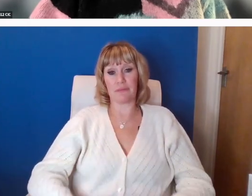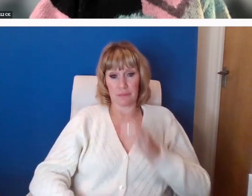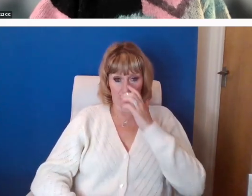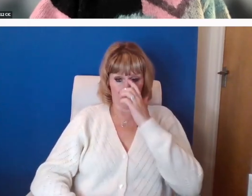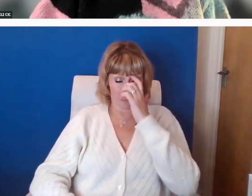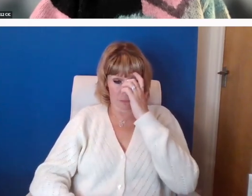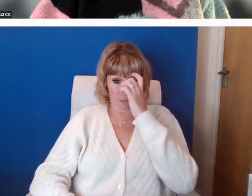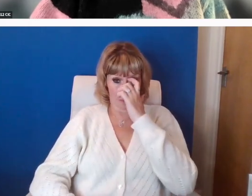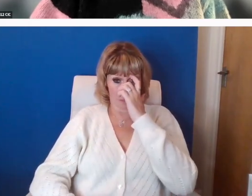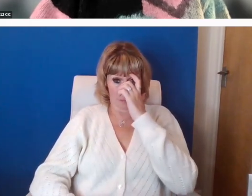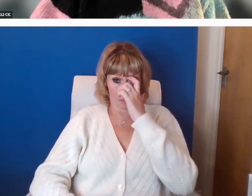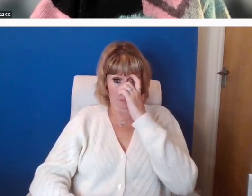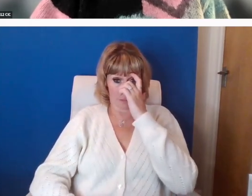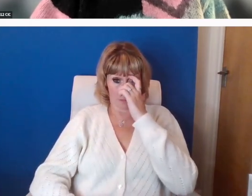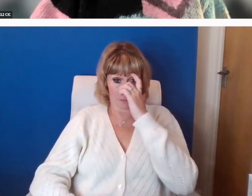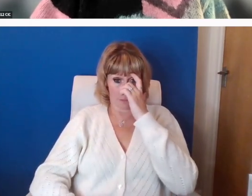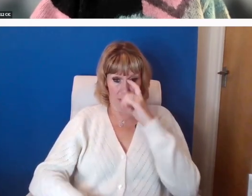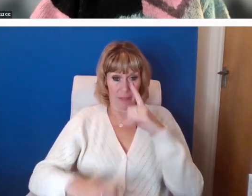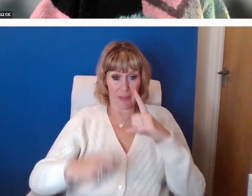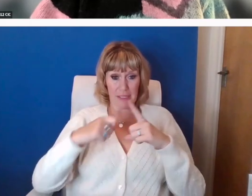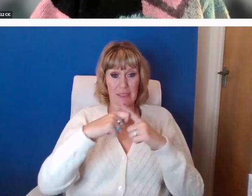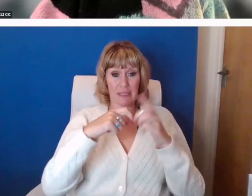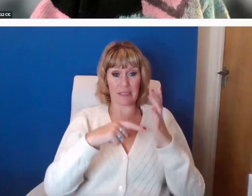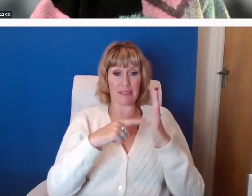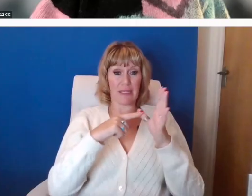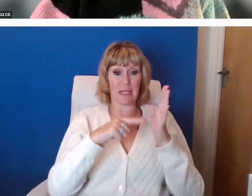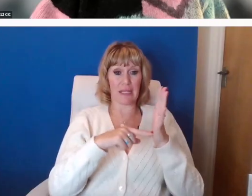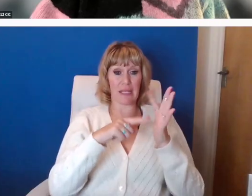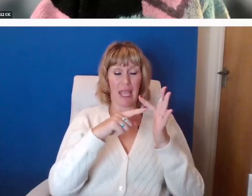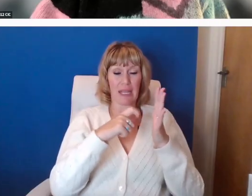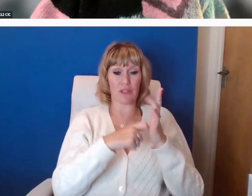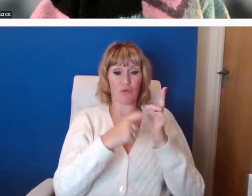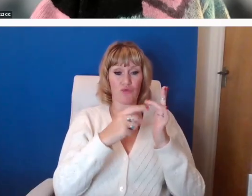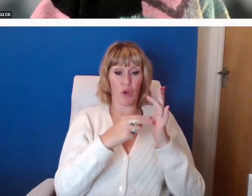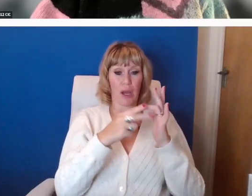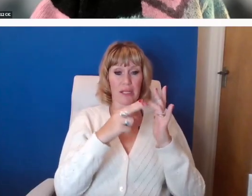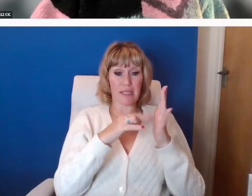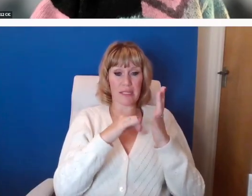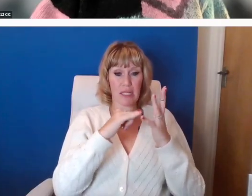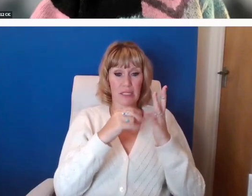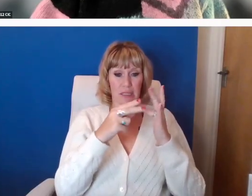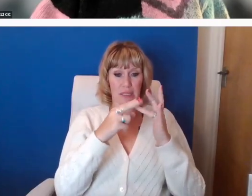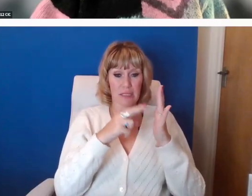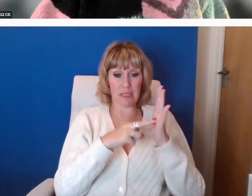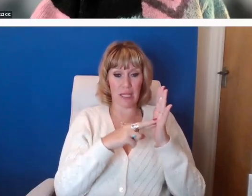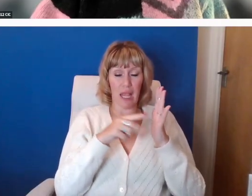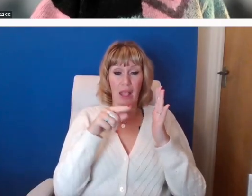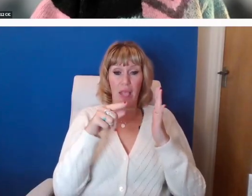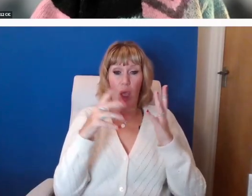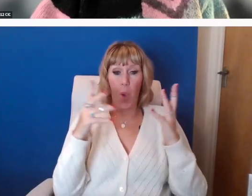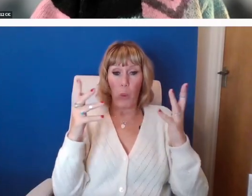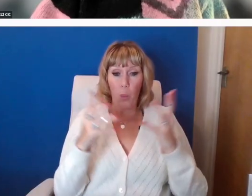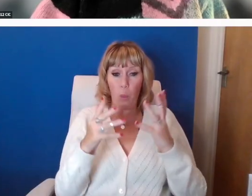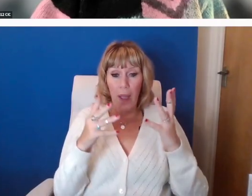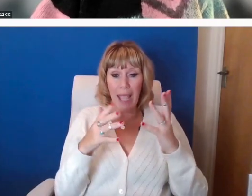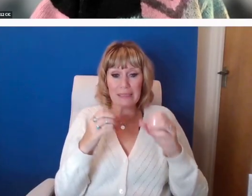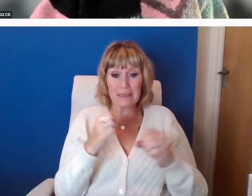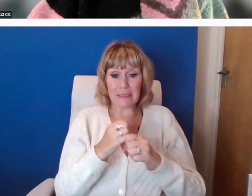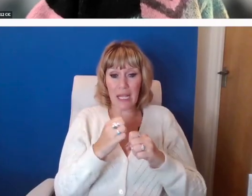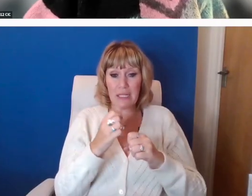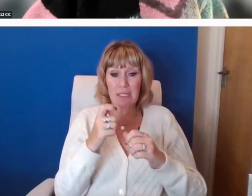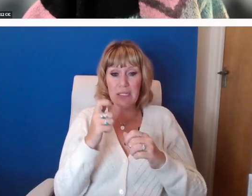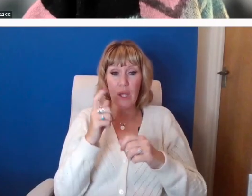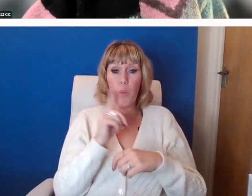piece, which is Kate Rollison's Where Does a Woman Write from 2026. It's hand embroidery on